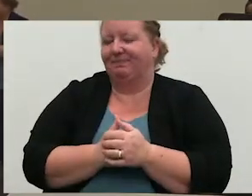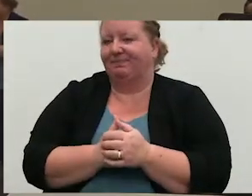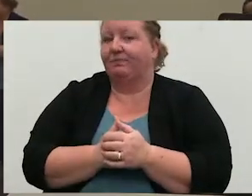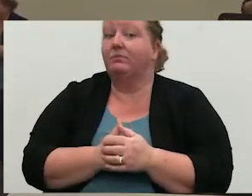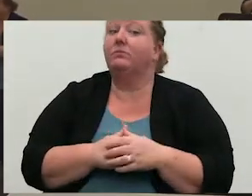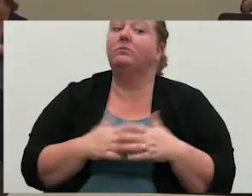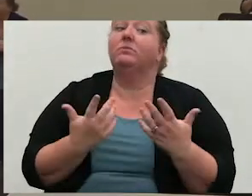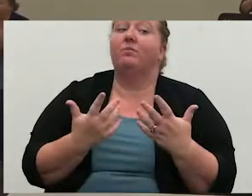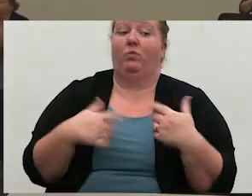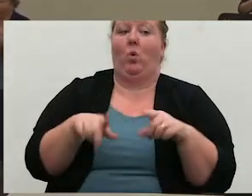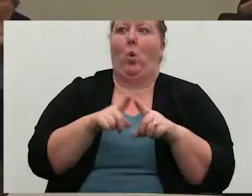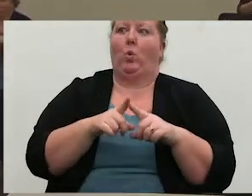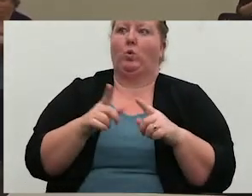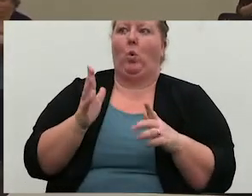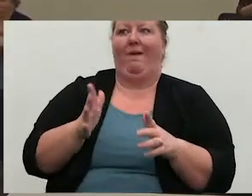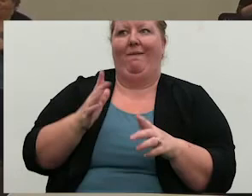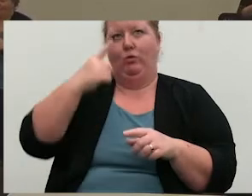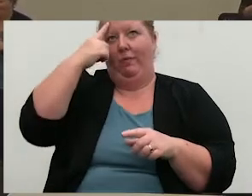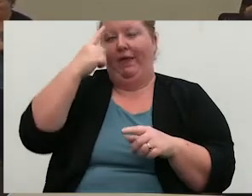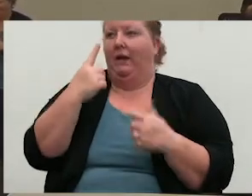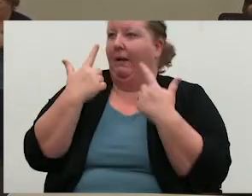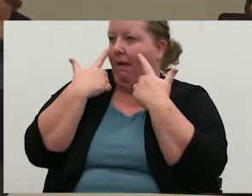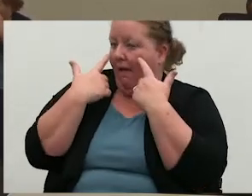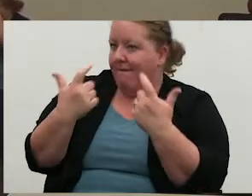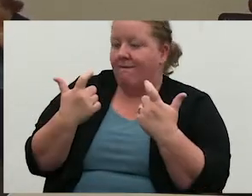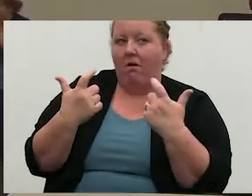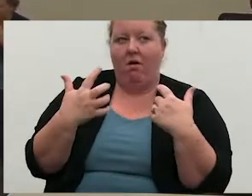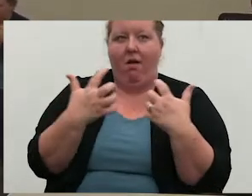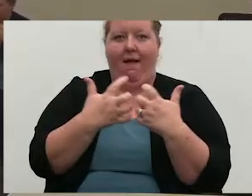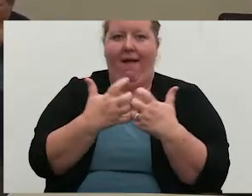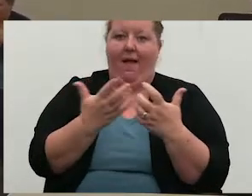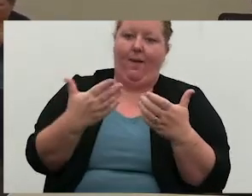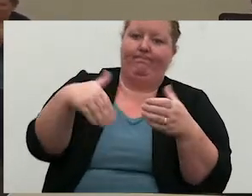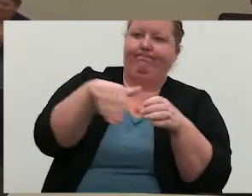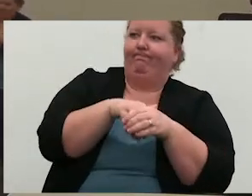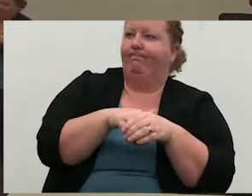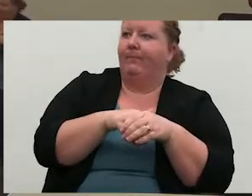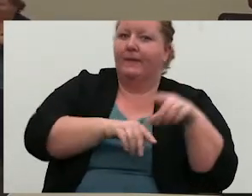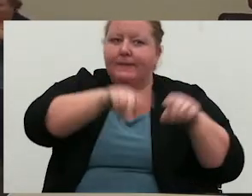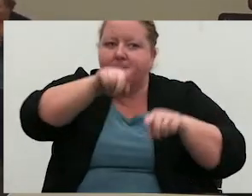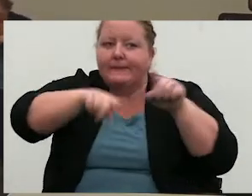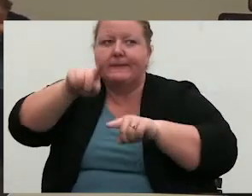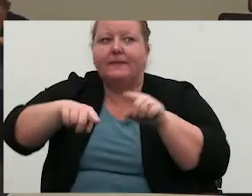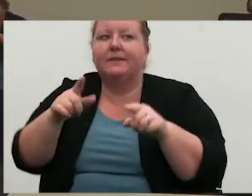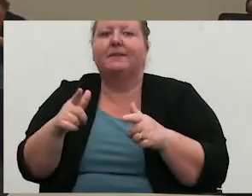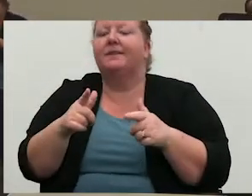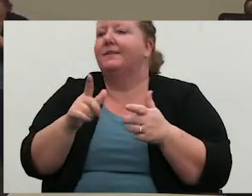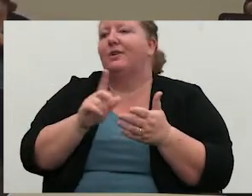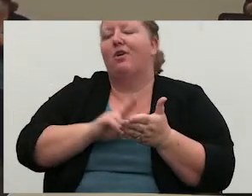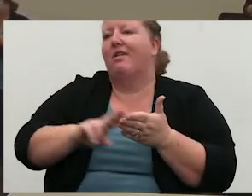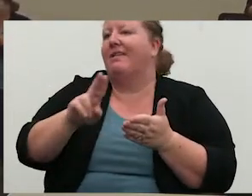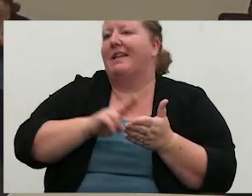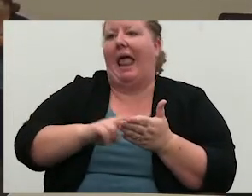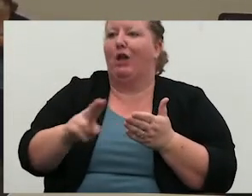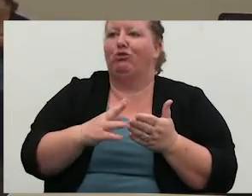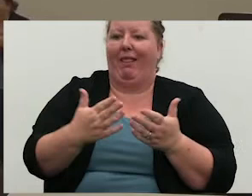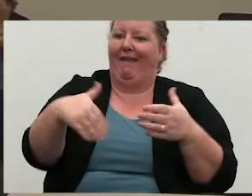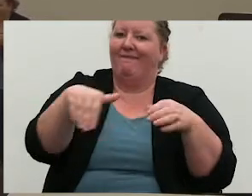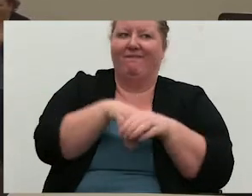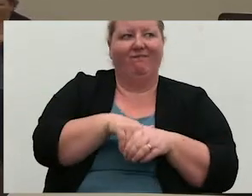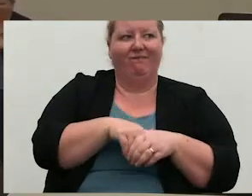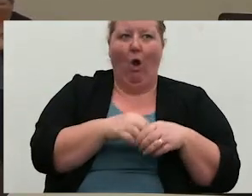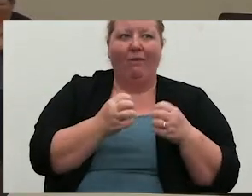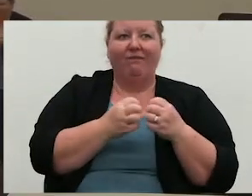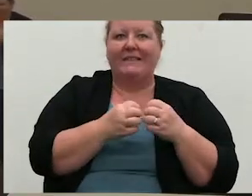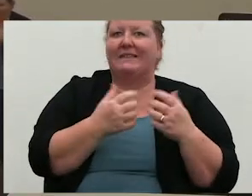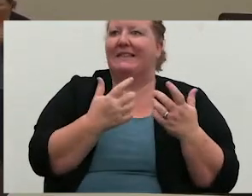We've also had to think very carefully about how we include all the people who wouldn't naturally engage with physics because we're